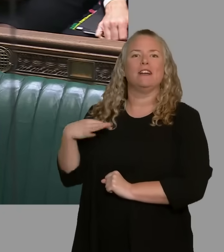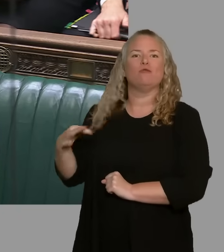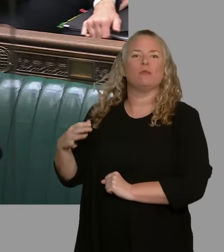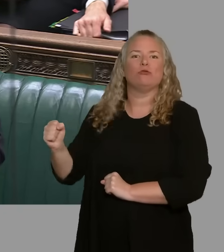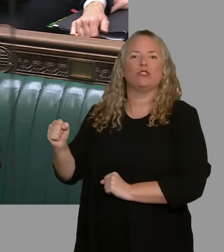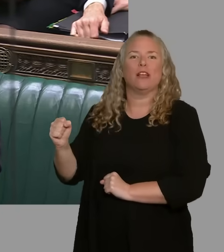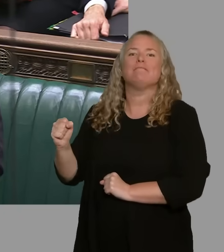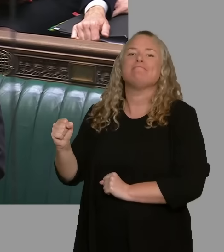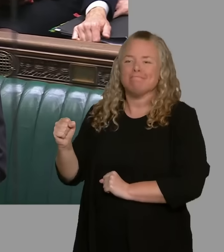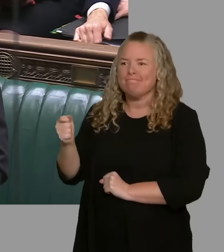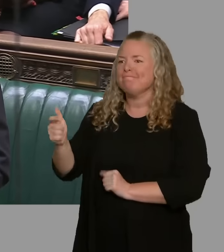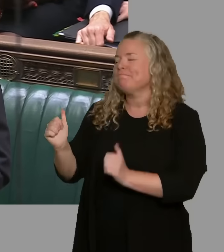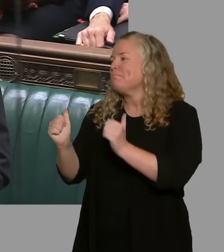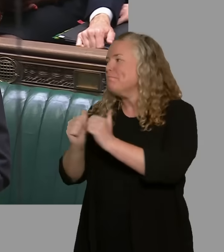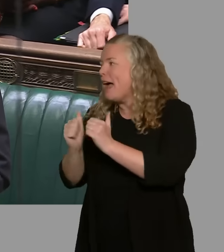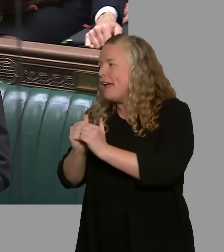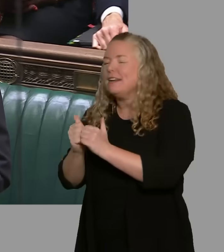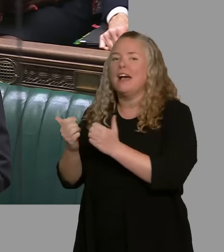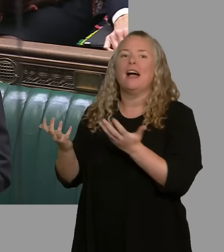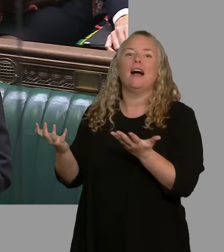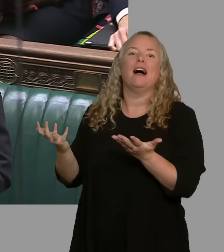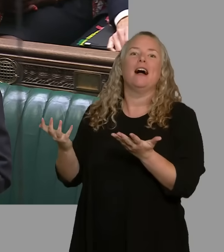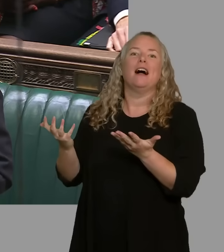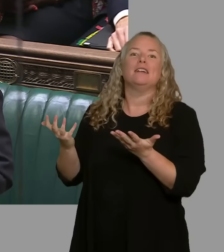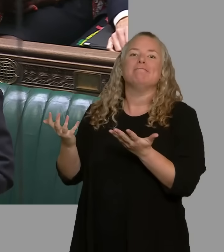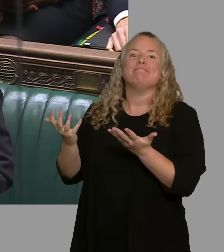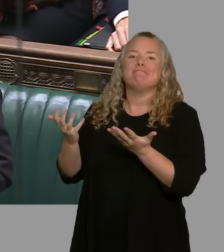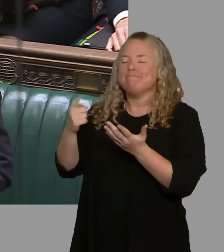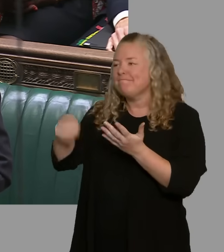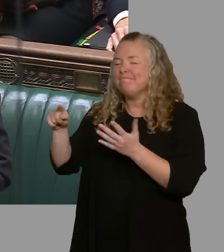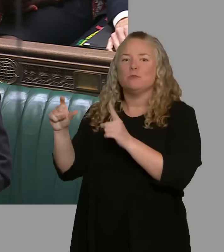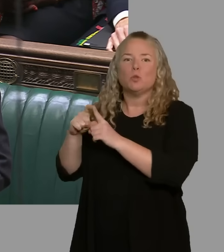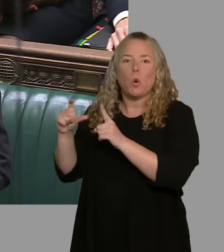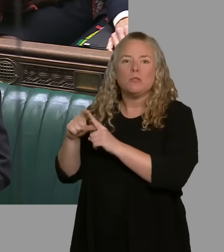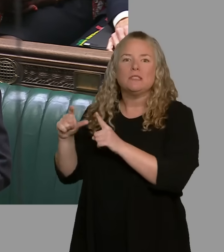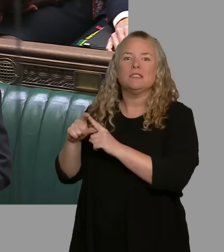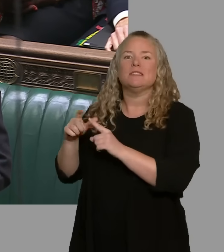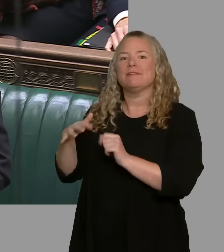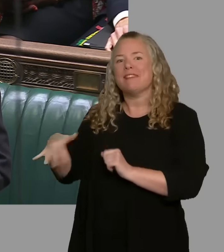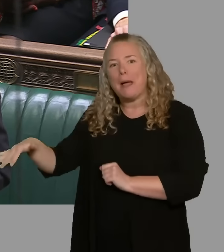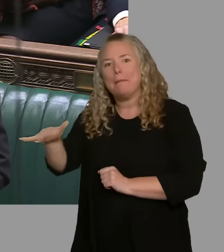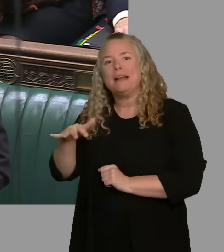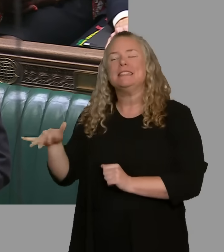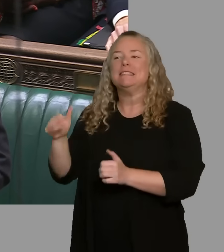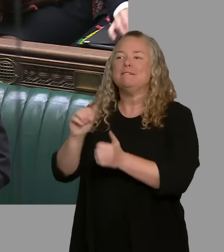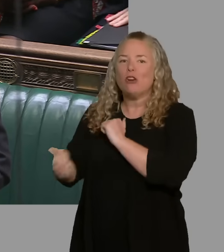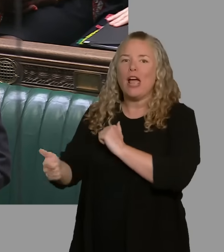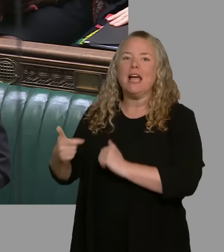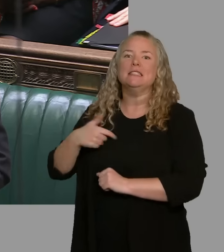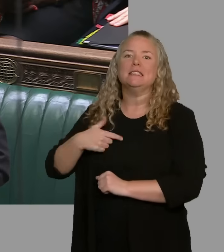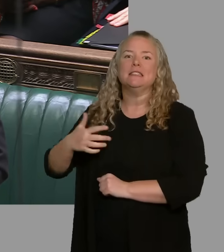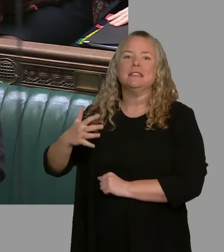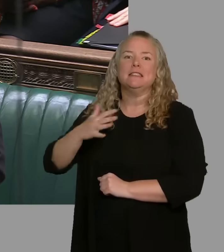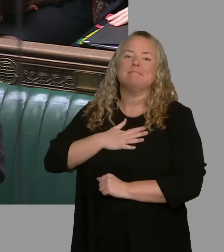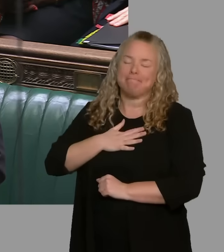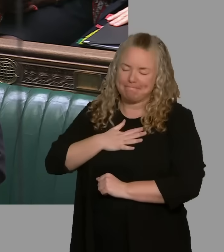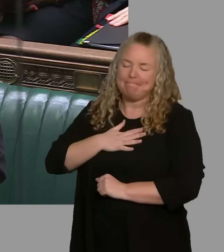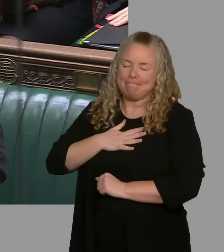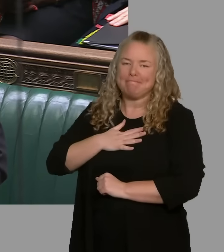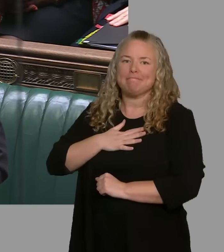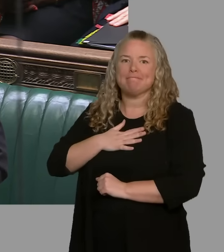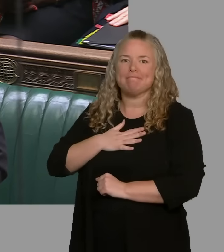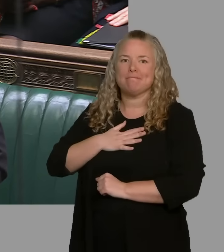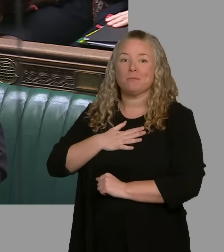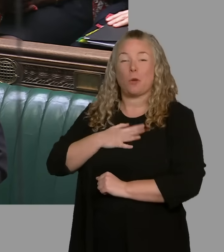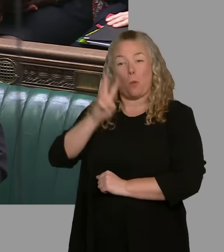thriving defence sector, and I'm delighted it will host one of our new defence growth zones. That's investing £250 million to make